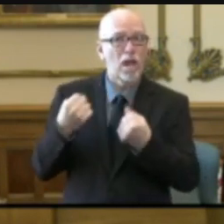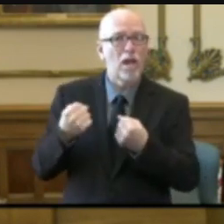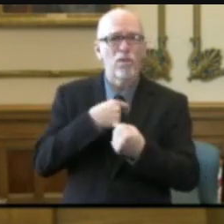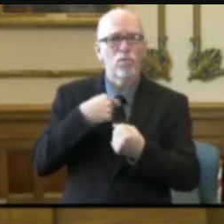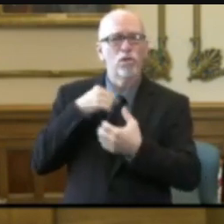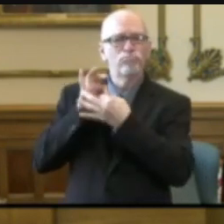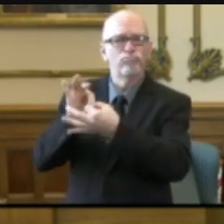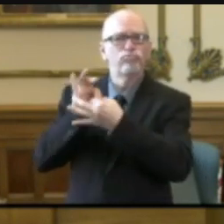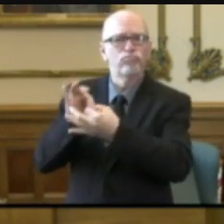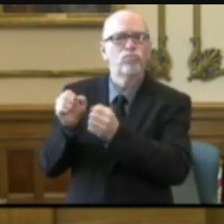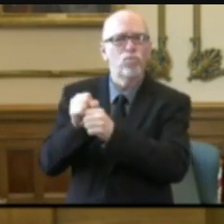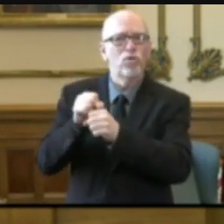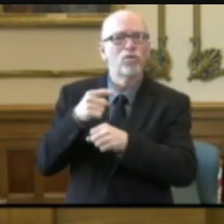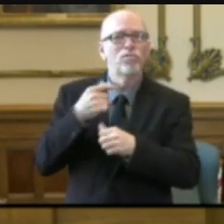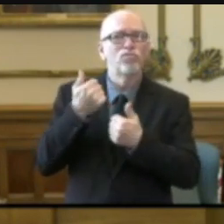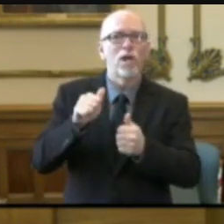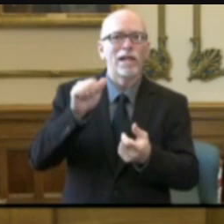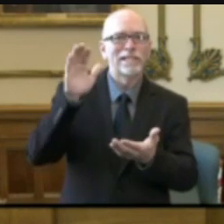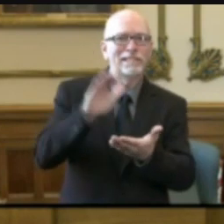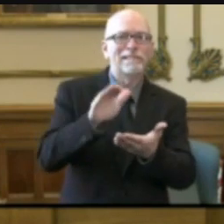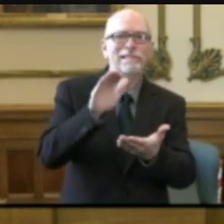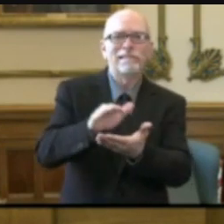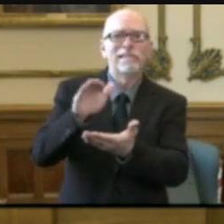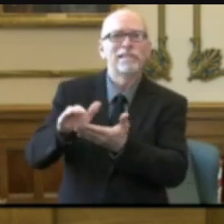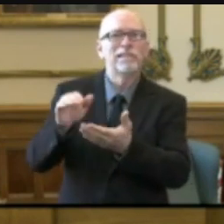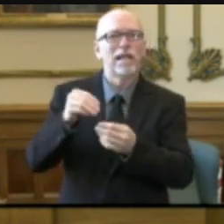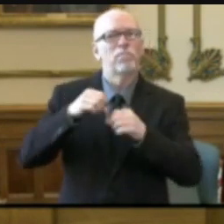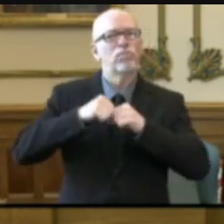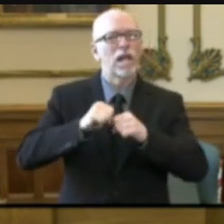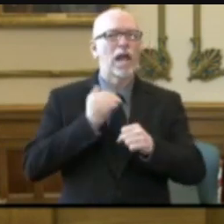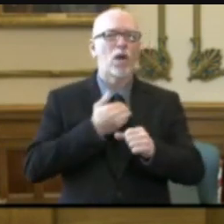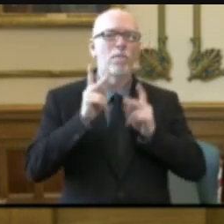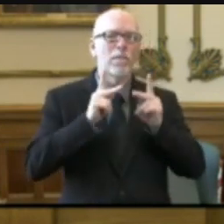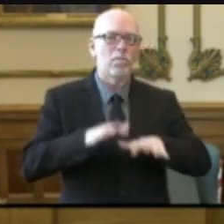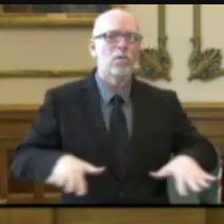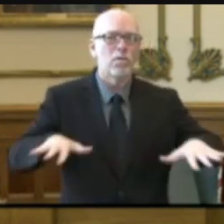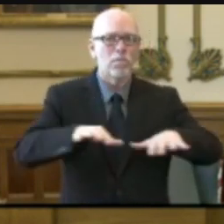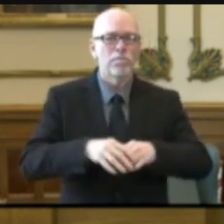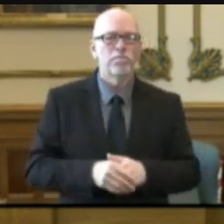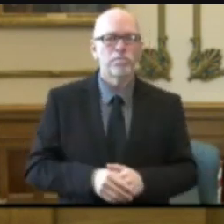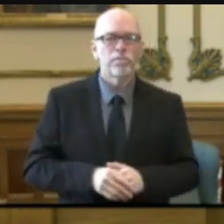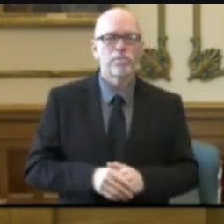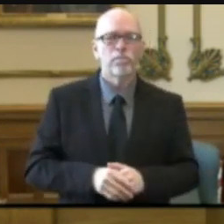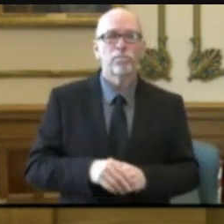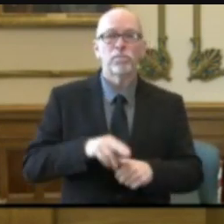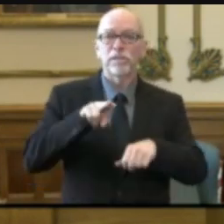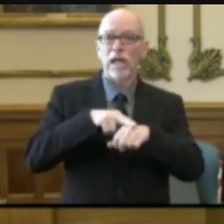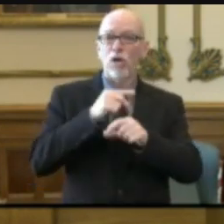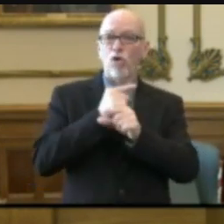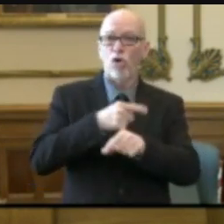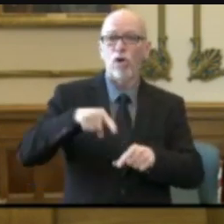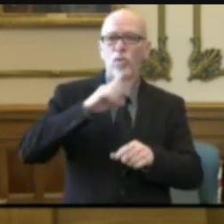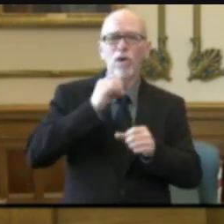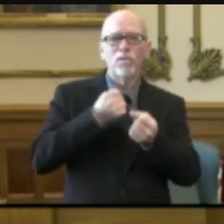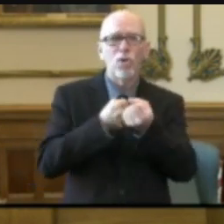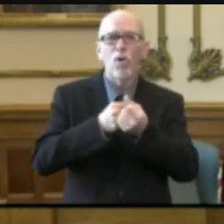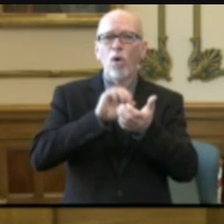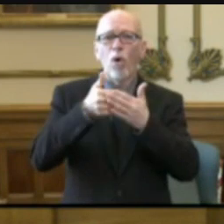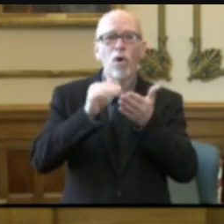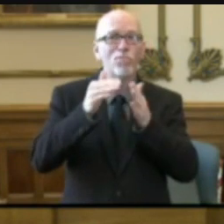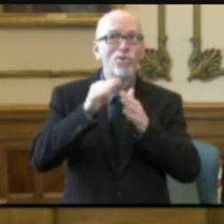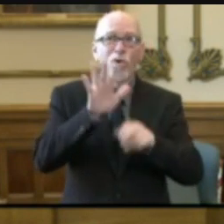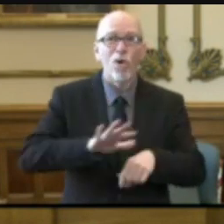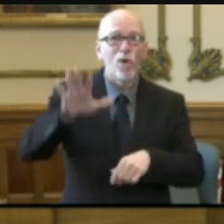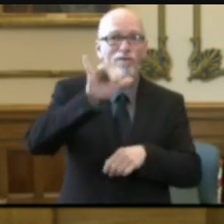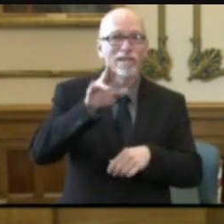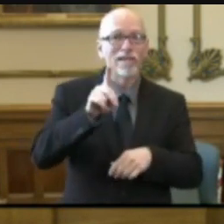collectively work to flatten the curve and safeguard our fellow Hoosiers. Guardsmen are supporting communities all across the state, and